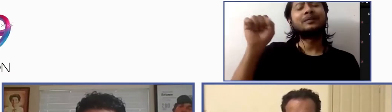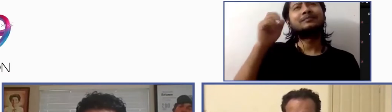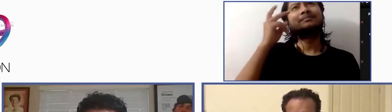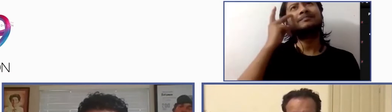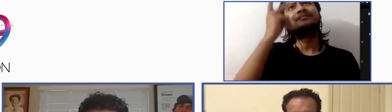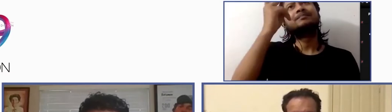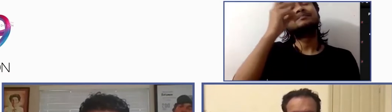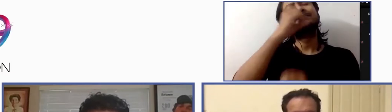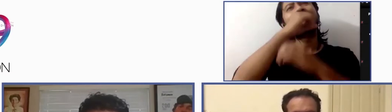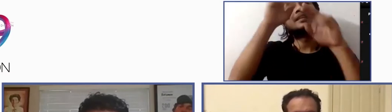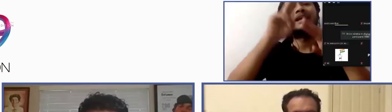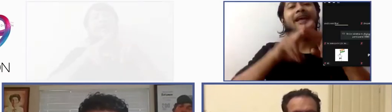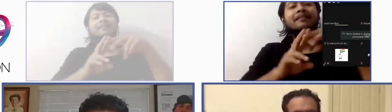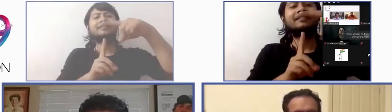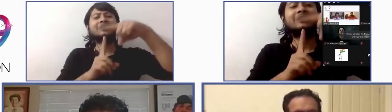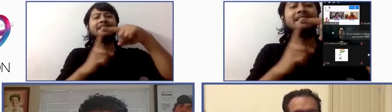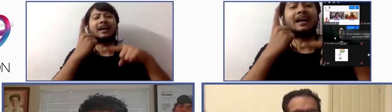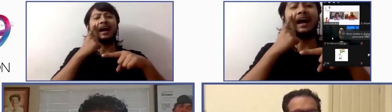FTII?